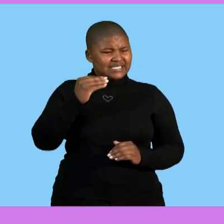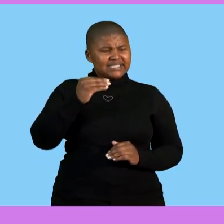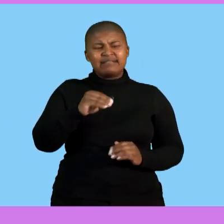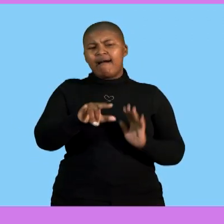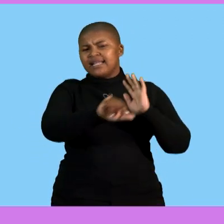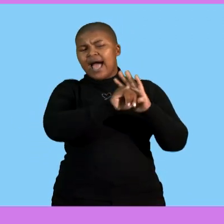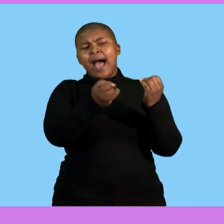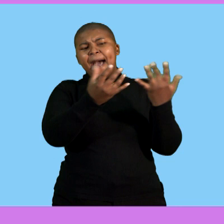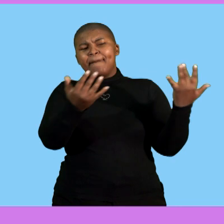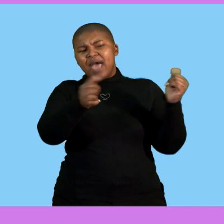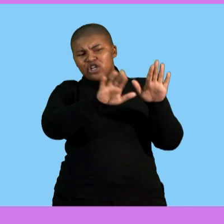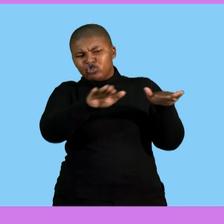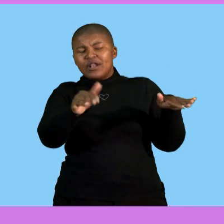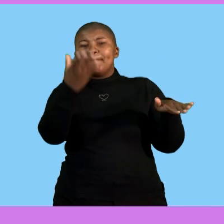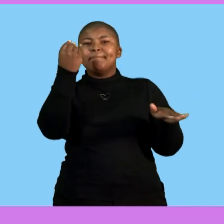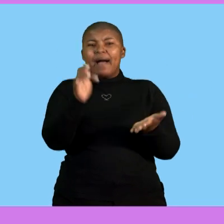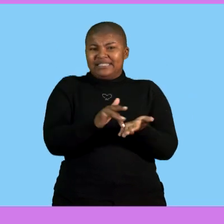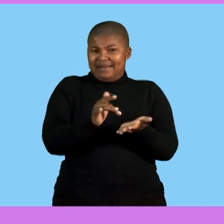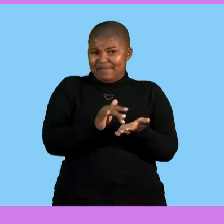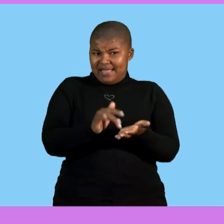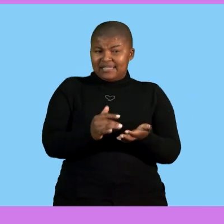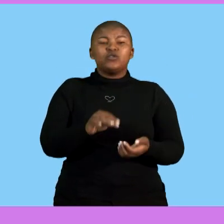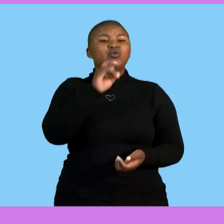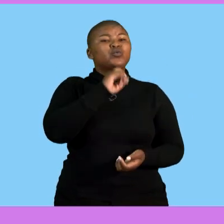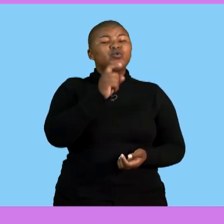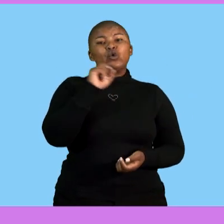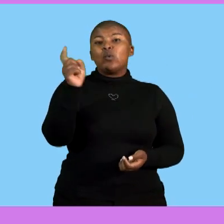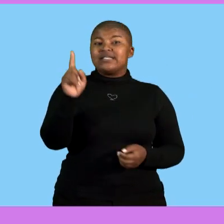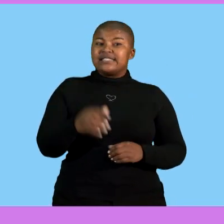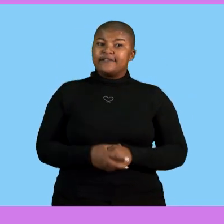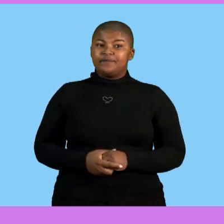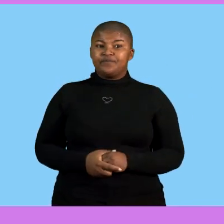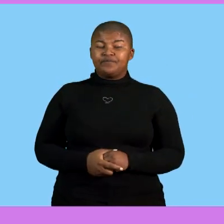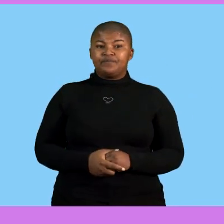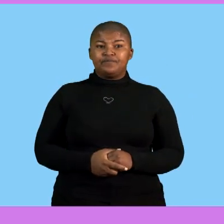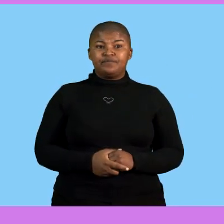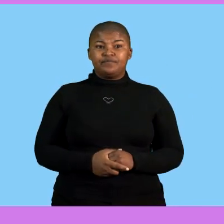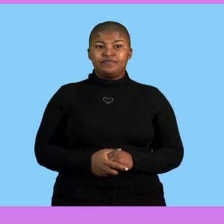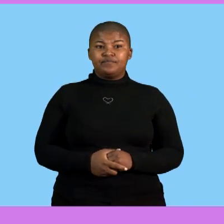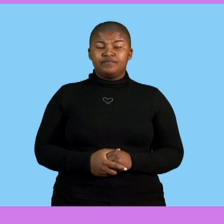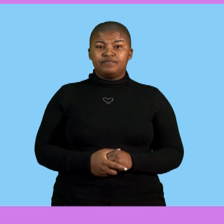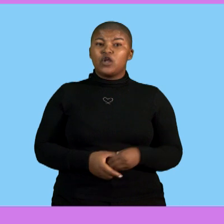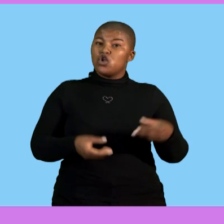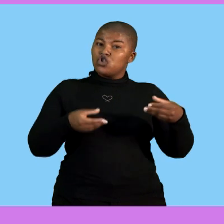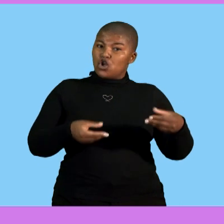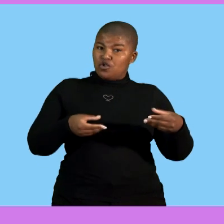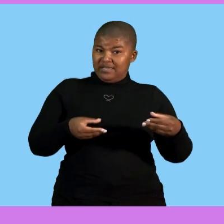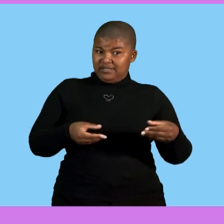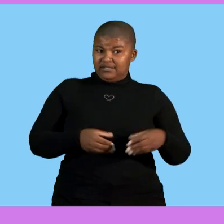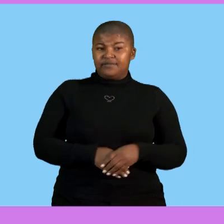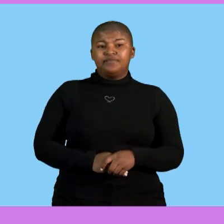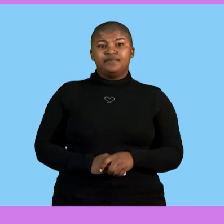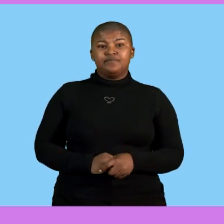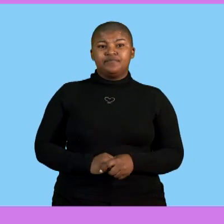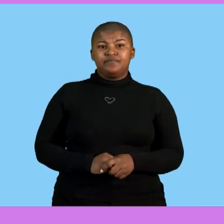number of tablets received per class, the instrument that can be used there, it can be documents